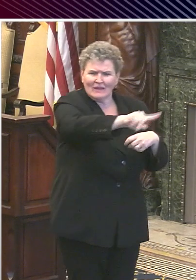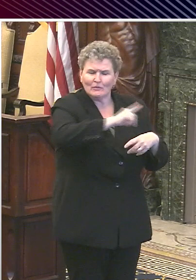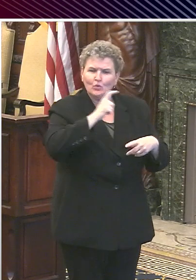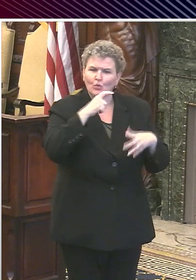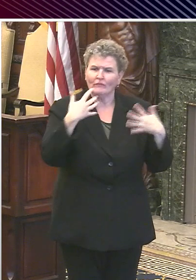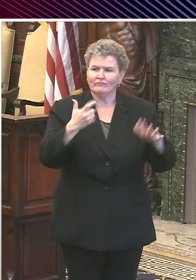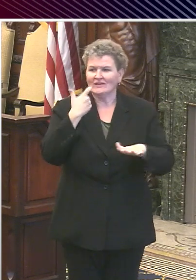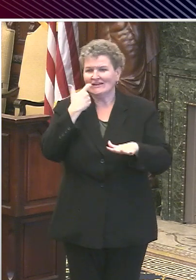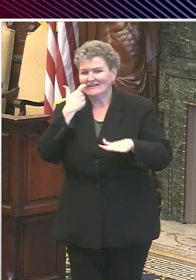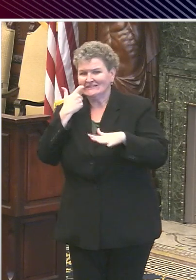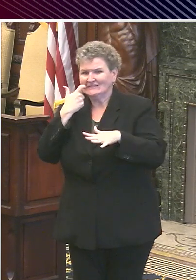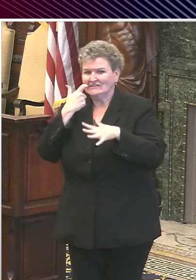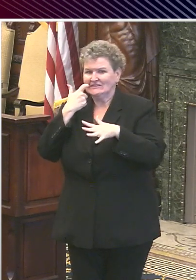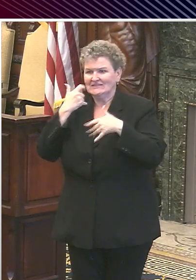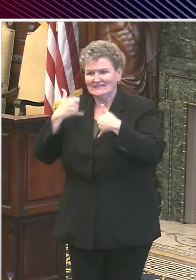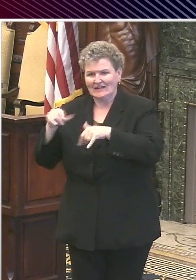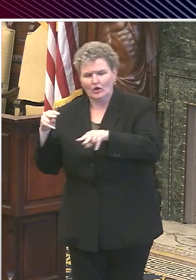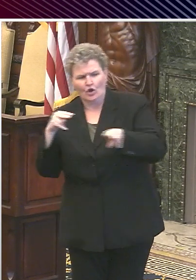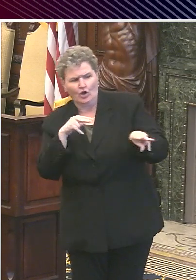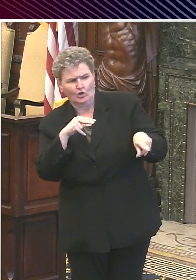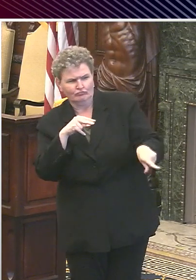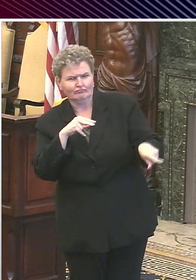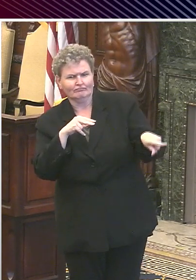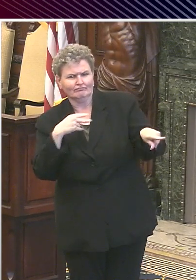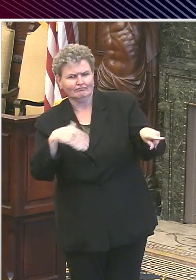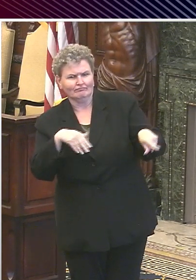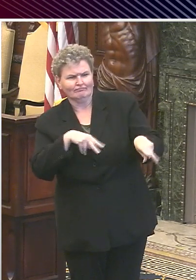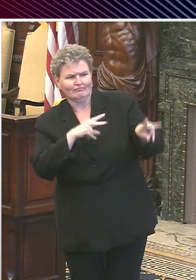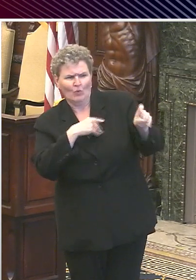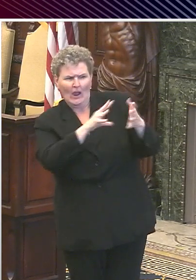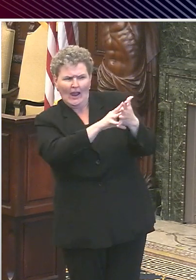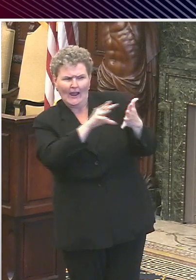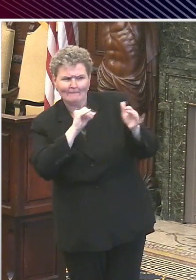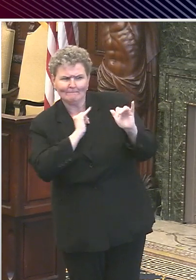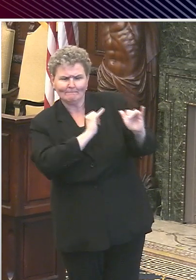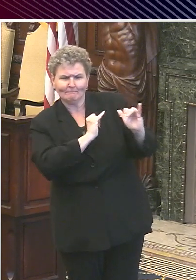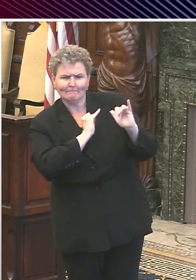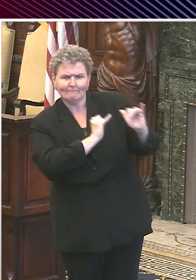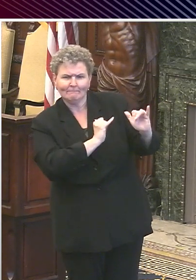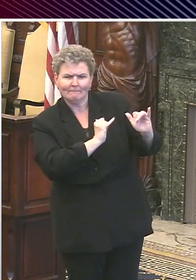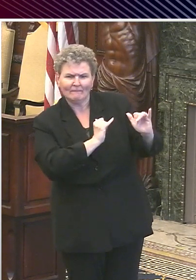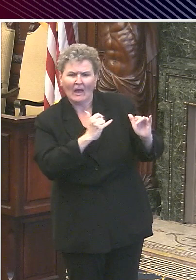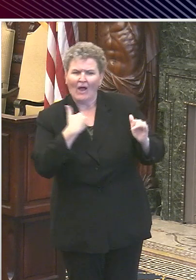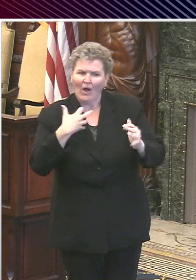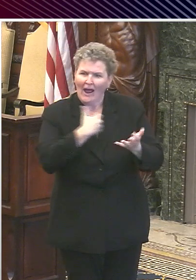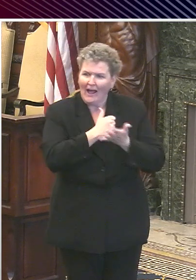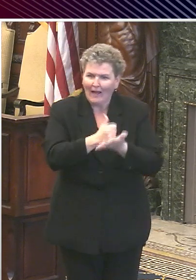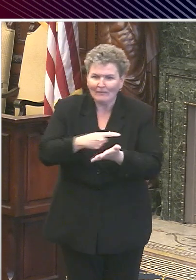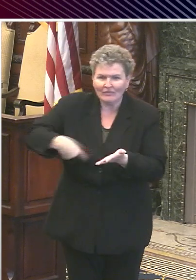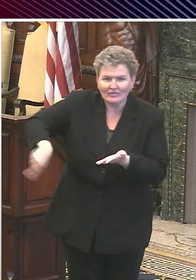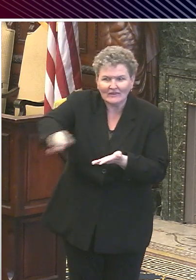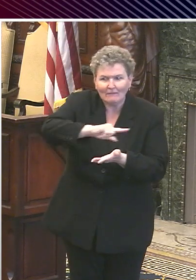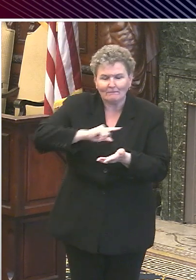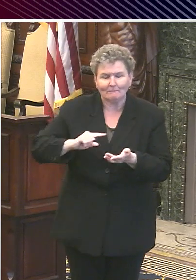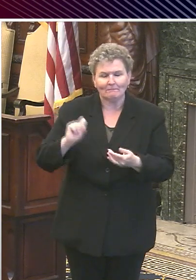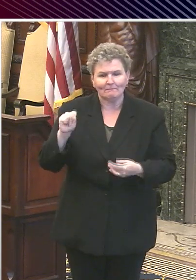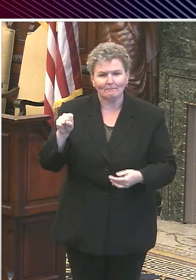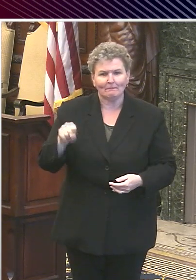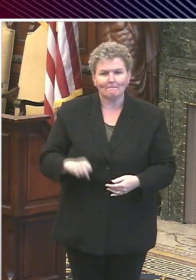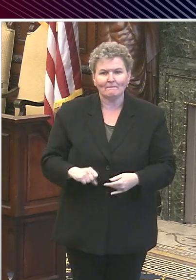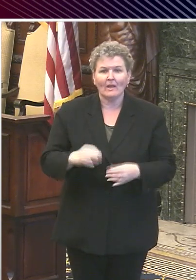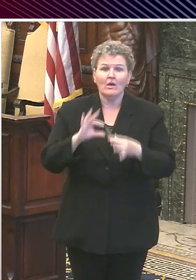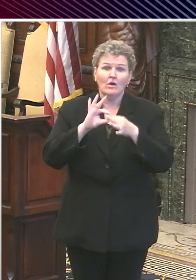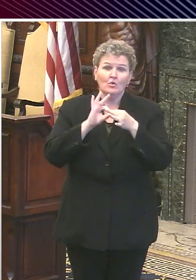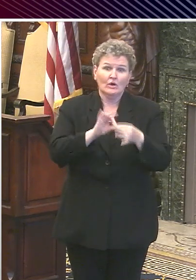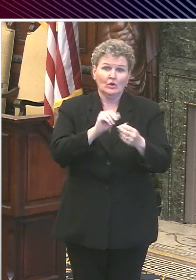happen. We have a network here in Philadelphia to help them with their struggle. Issues related to COVID-19 pandemic